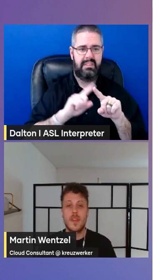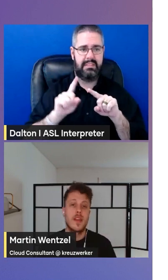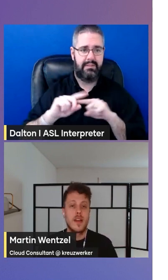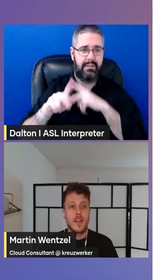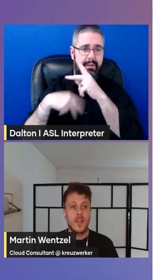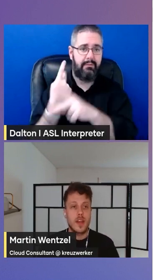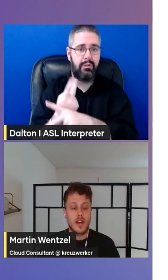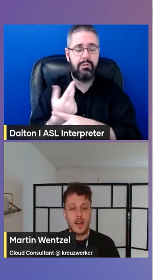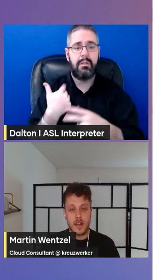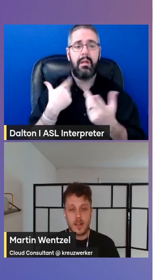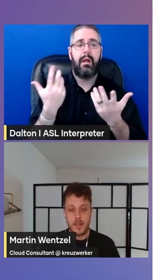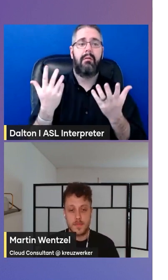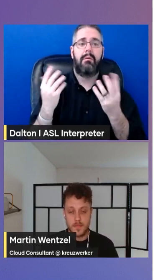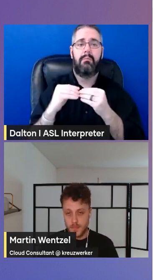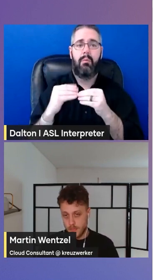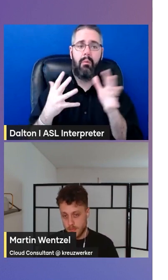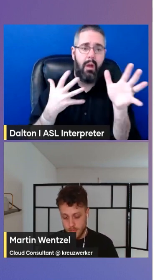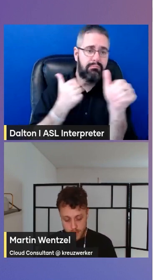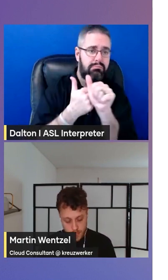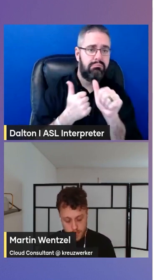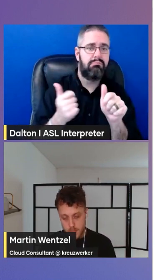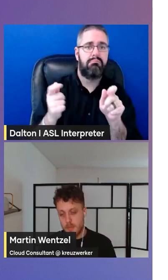releases, there are